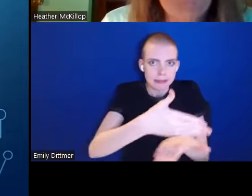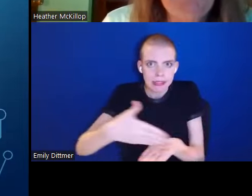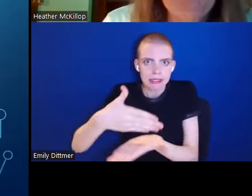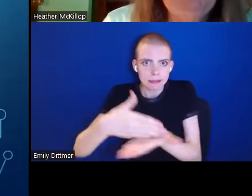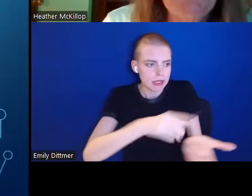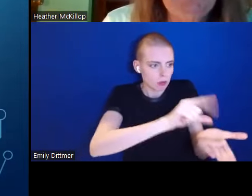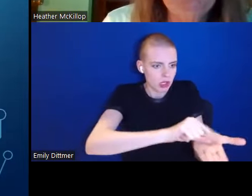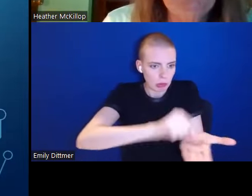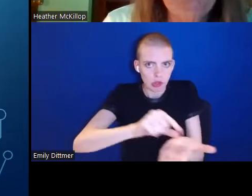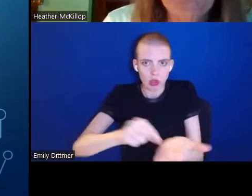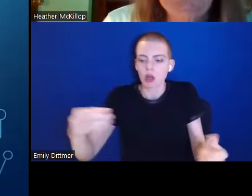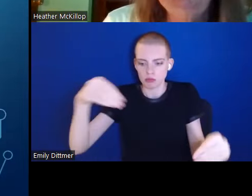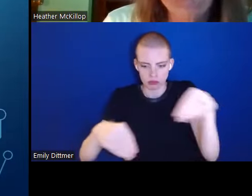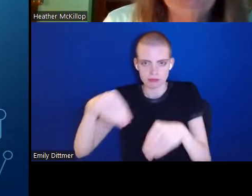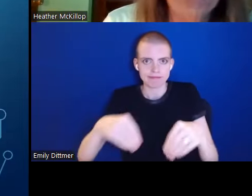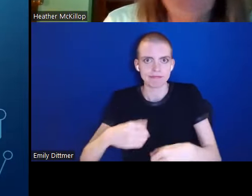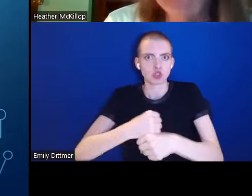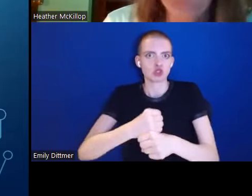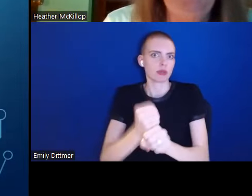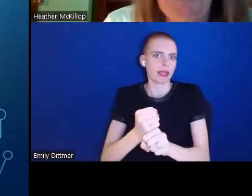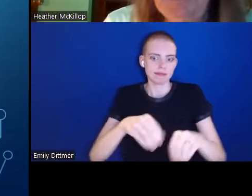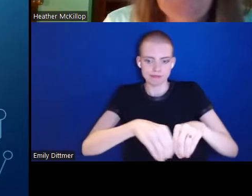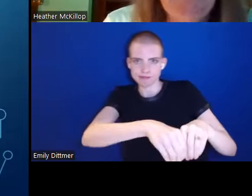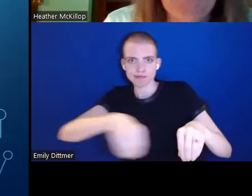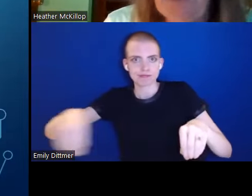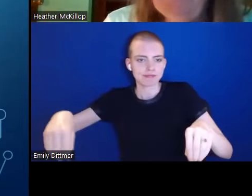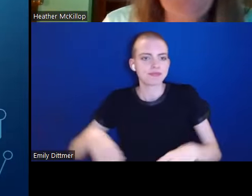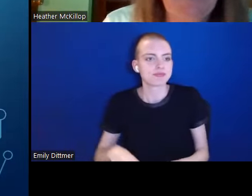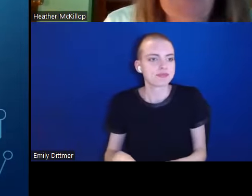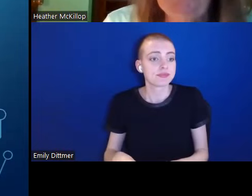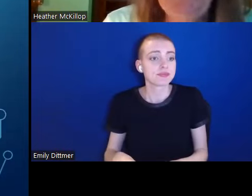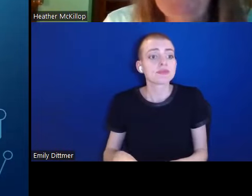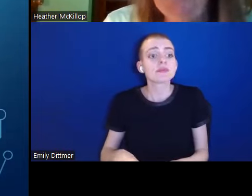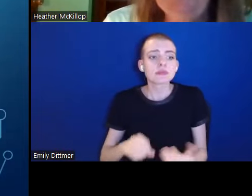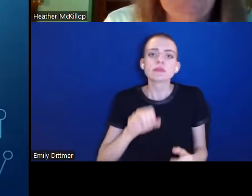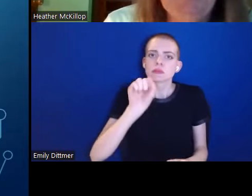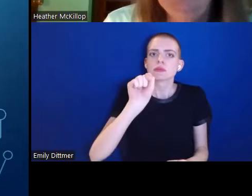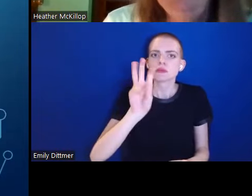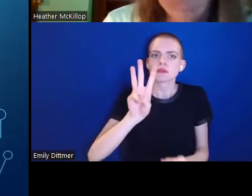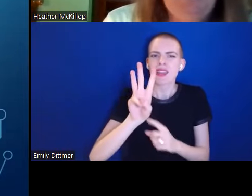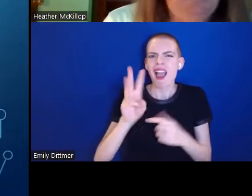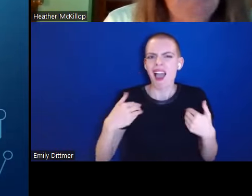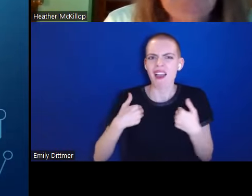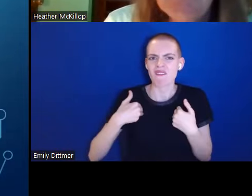Software we've used, in addition to the proprietary software that comes with the various